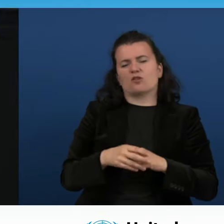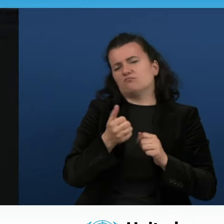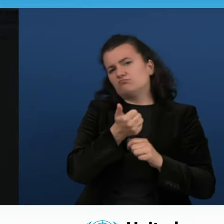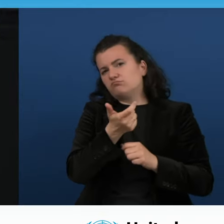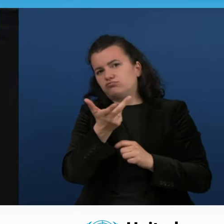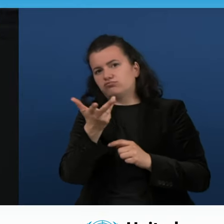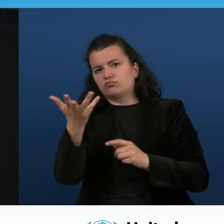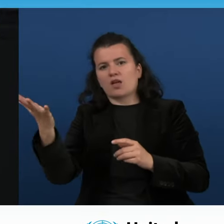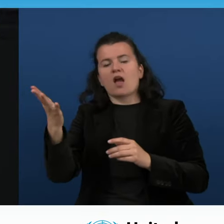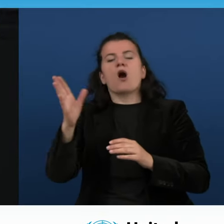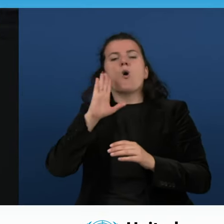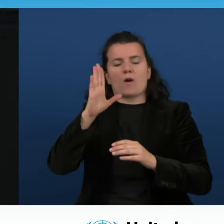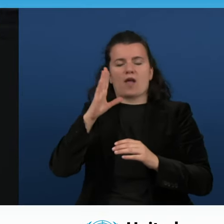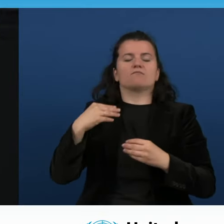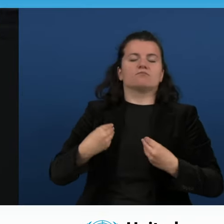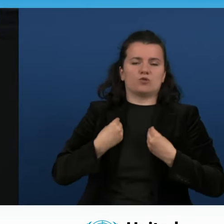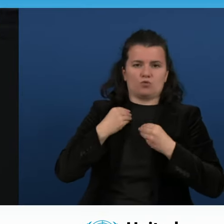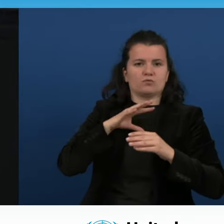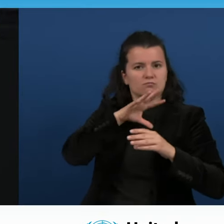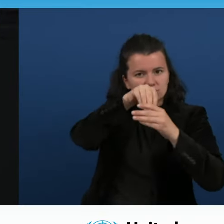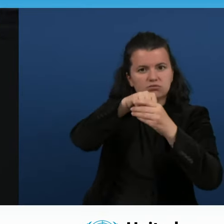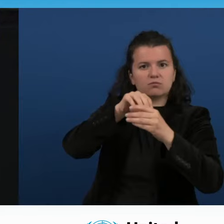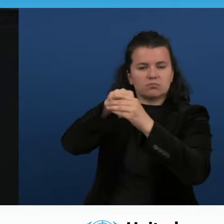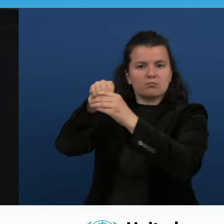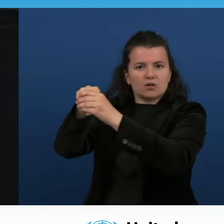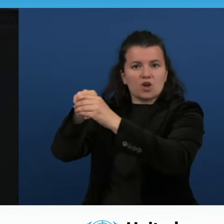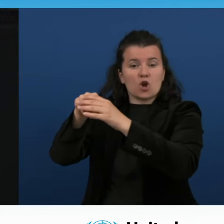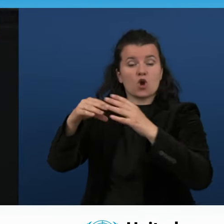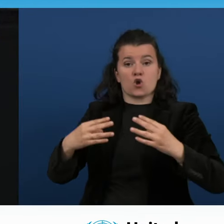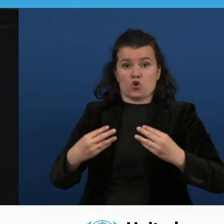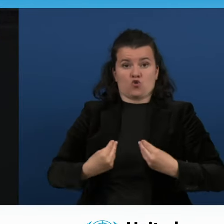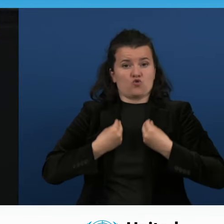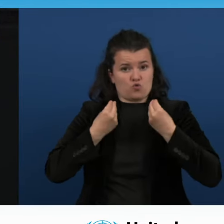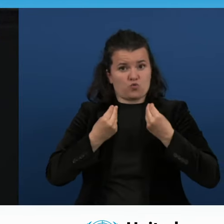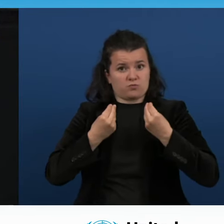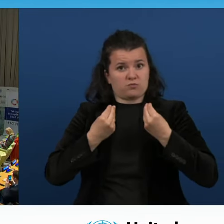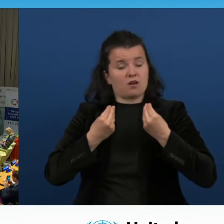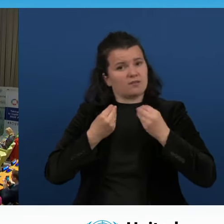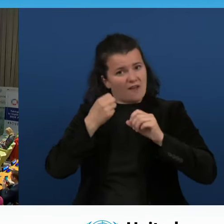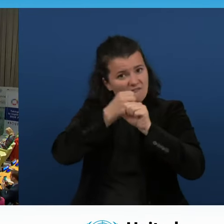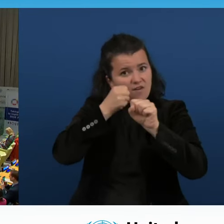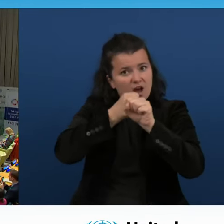their future, but the future of this planet for all. Thank you very much.